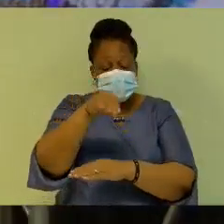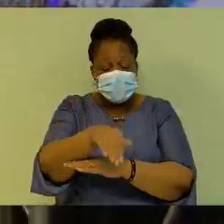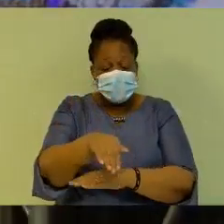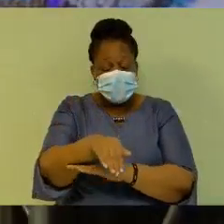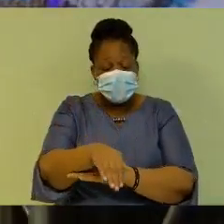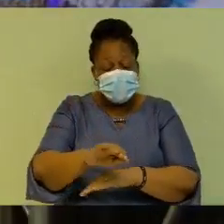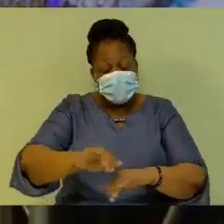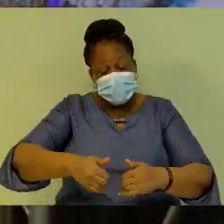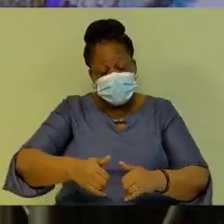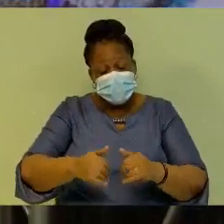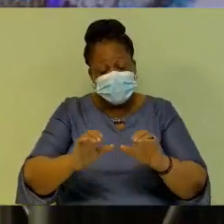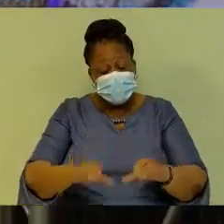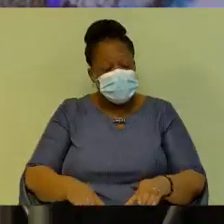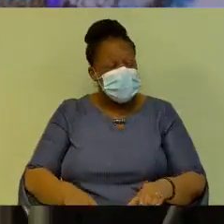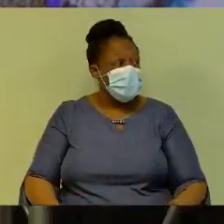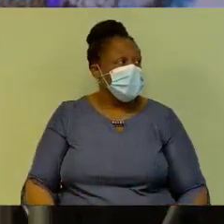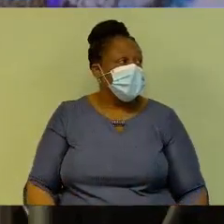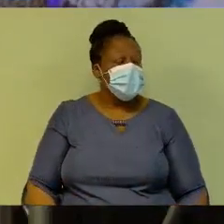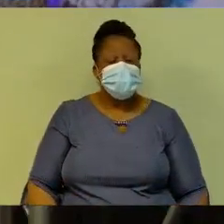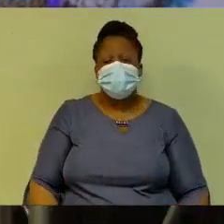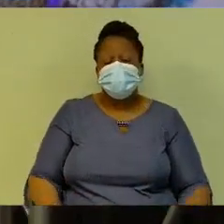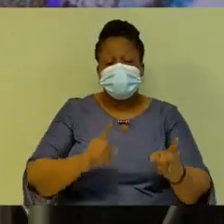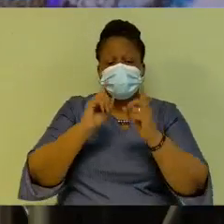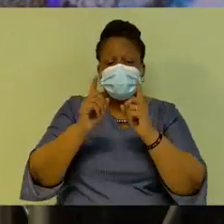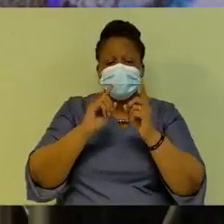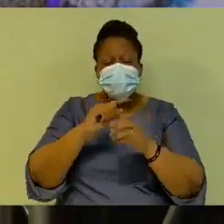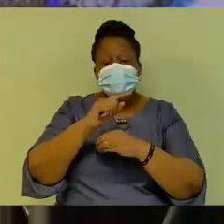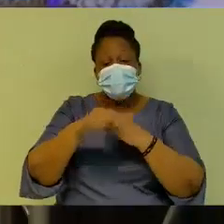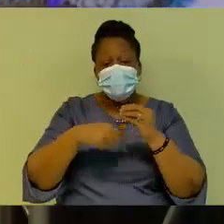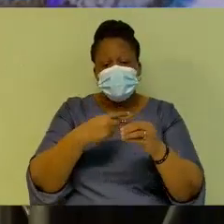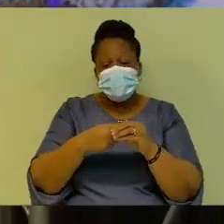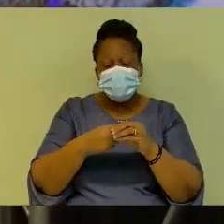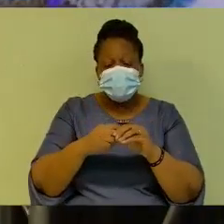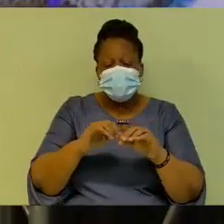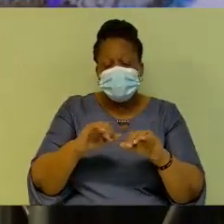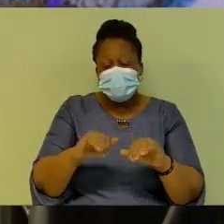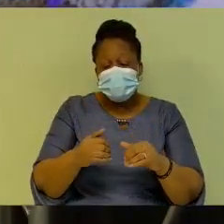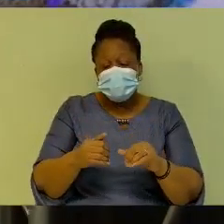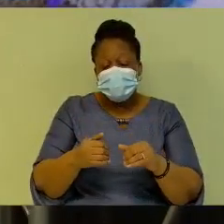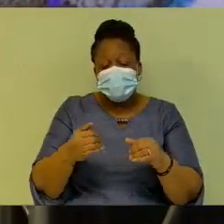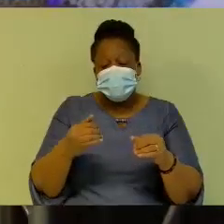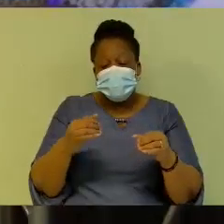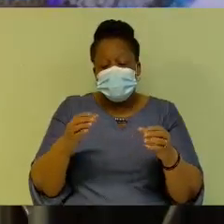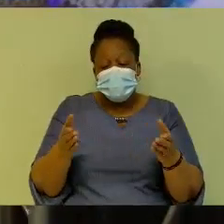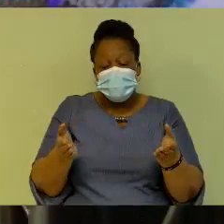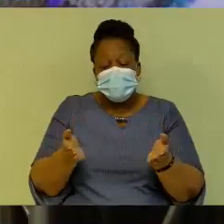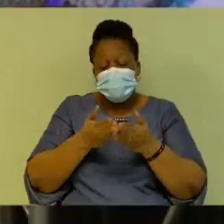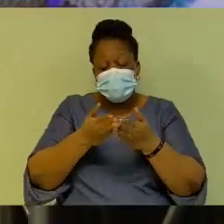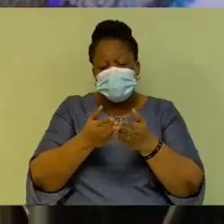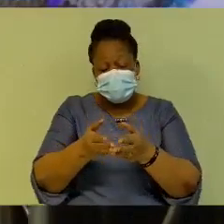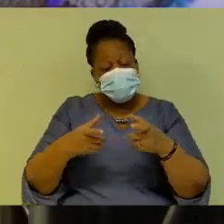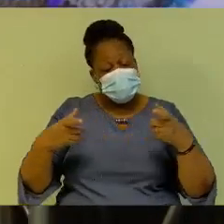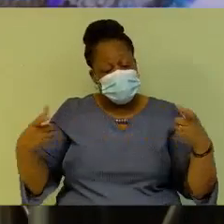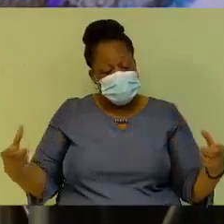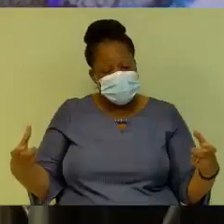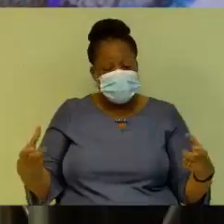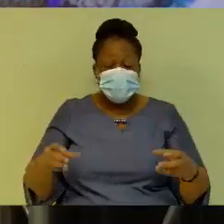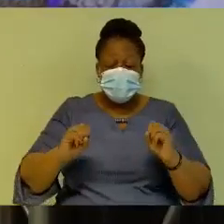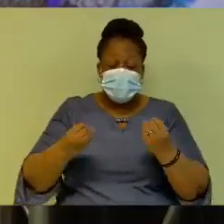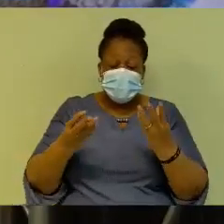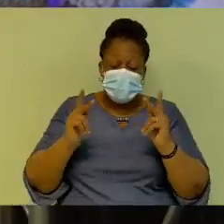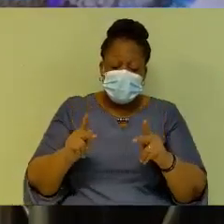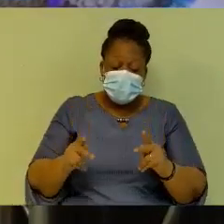We spoke about hygiene protocols, the capacity of vessels as per their sizes, and we also look at security. We also